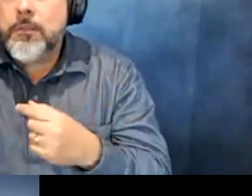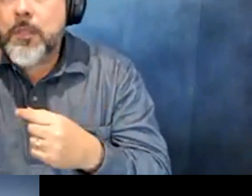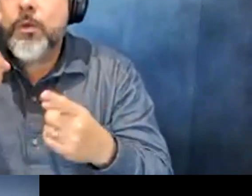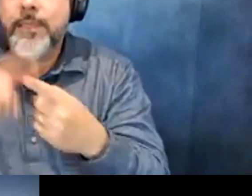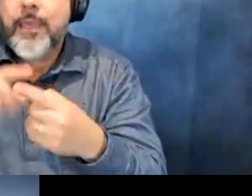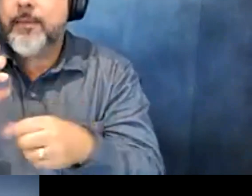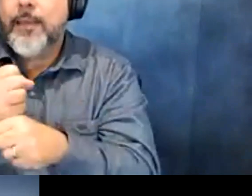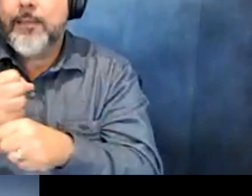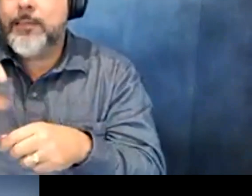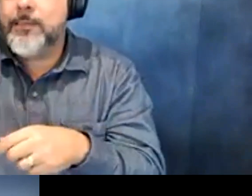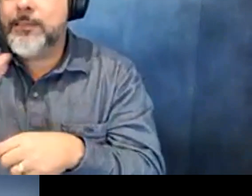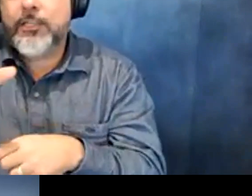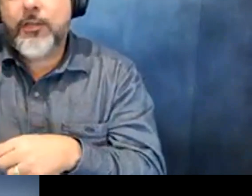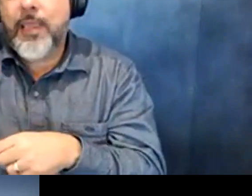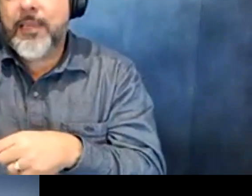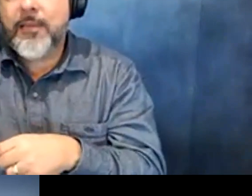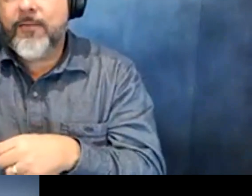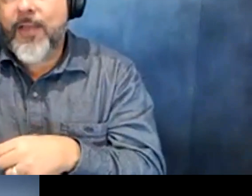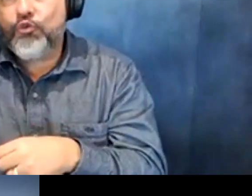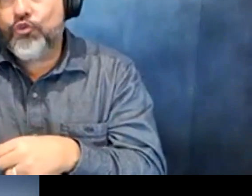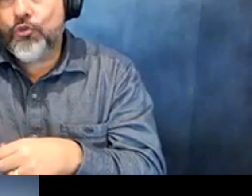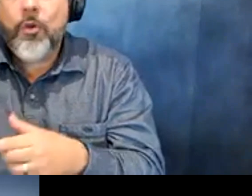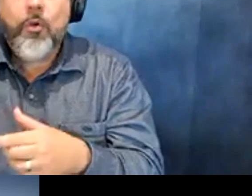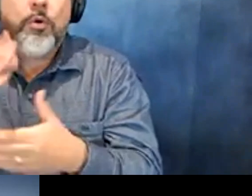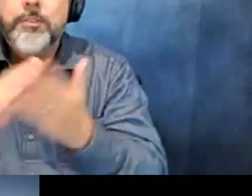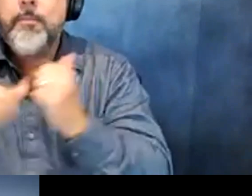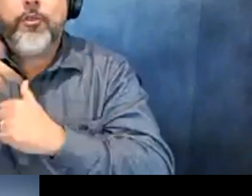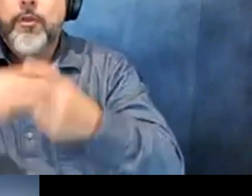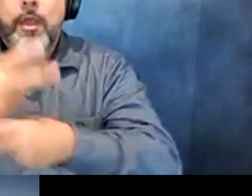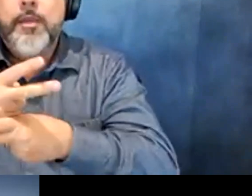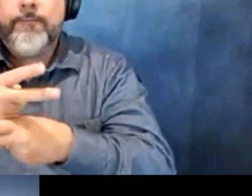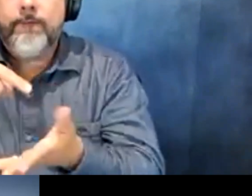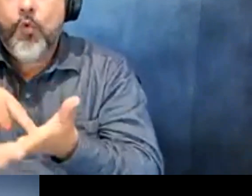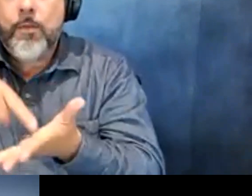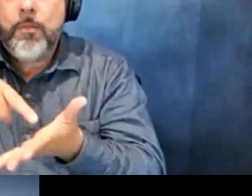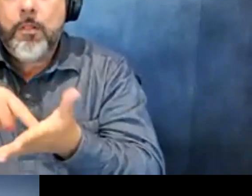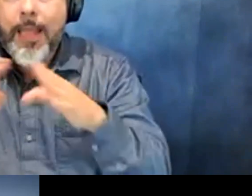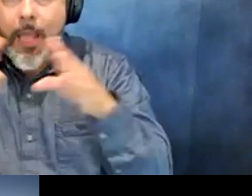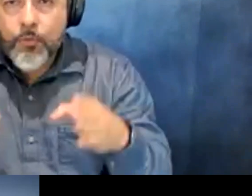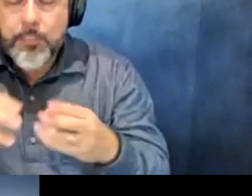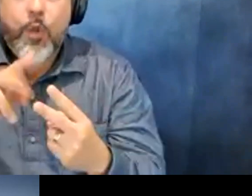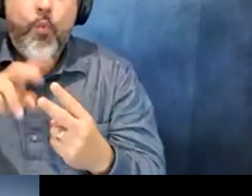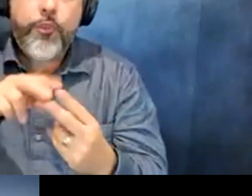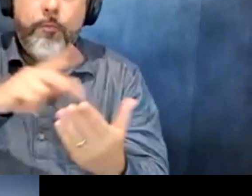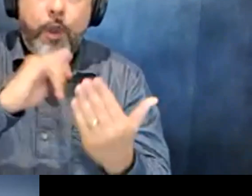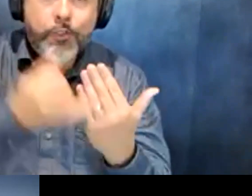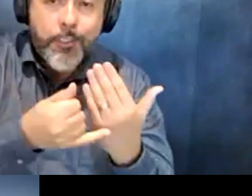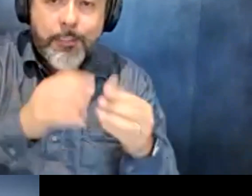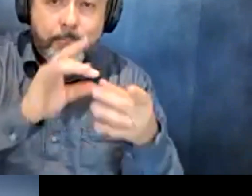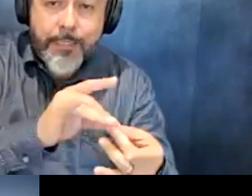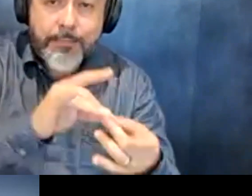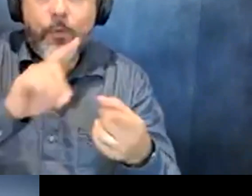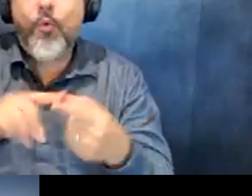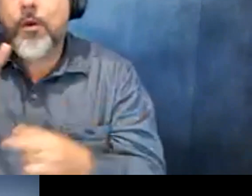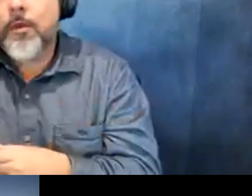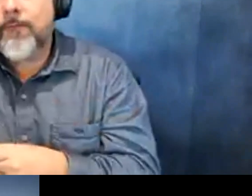Section 8 voucher or some other form of affordable housing, whether it's project-based or voucher-based. So I don't know if that's a bit